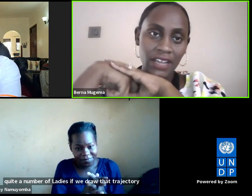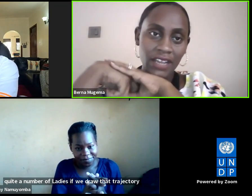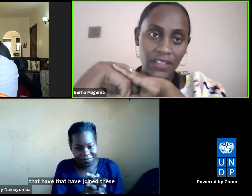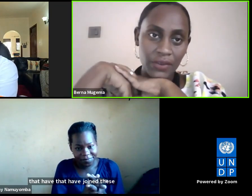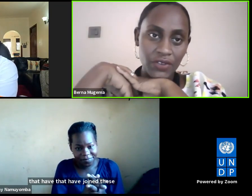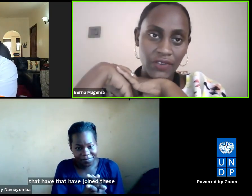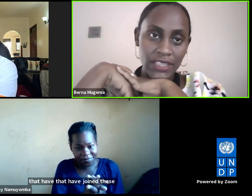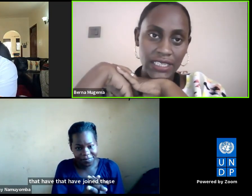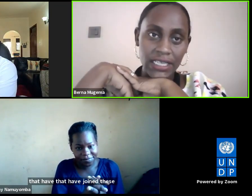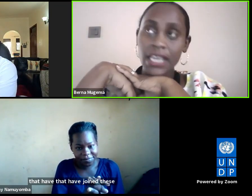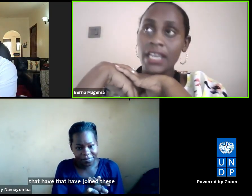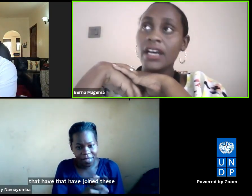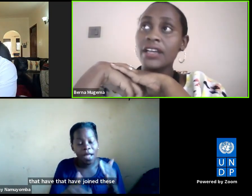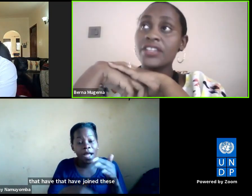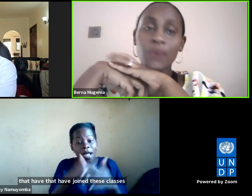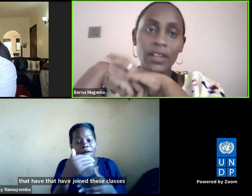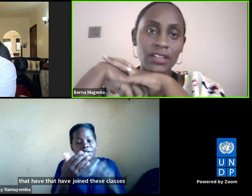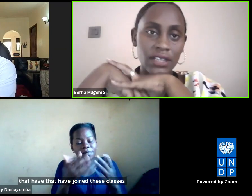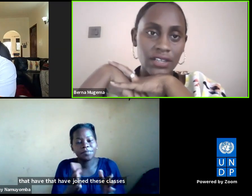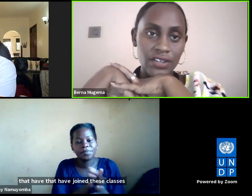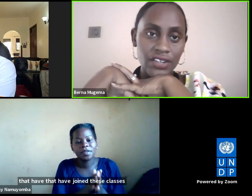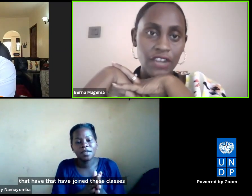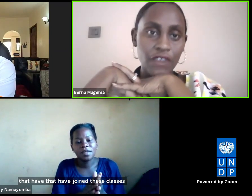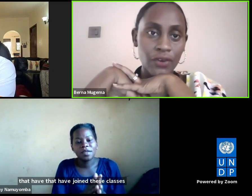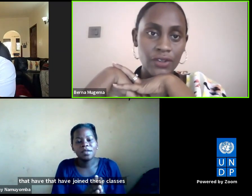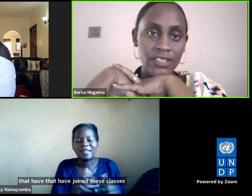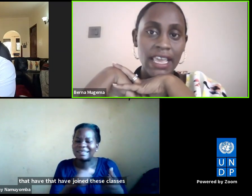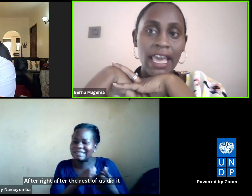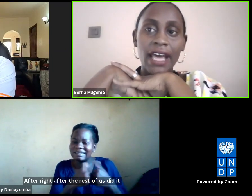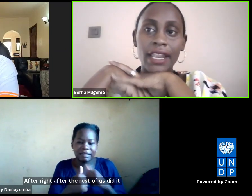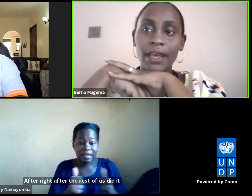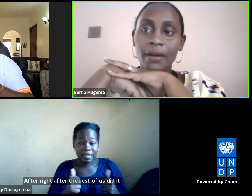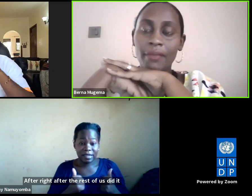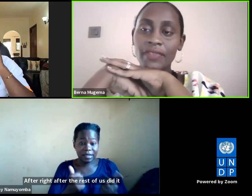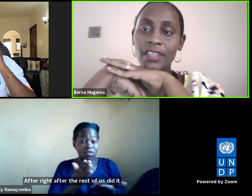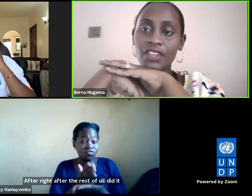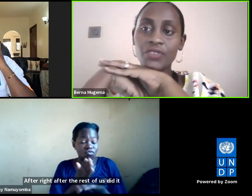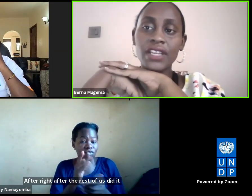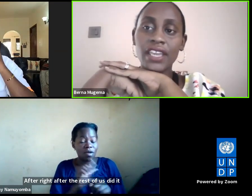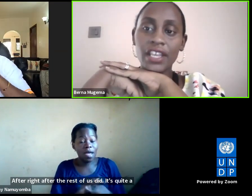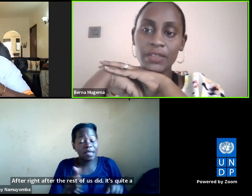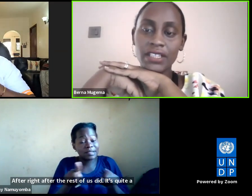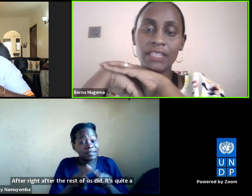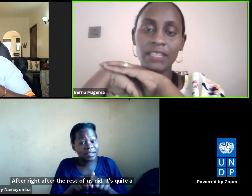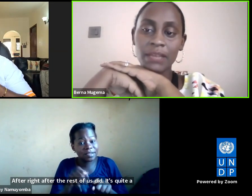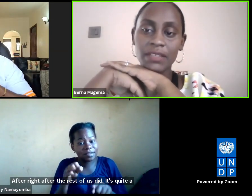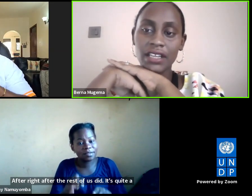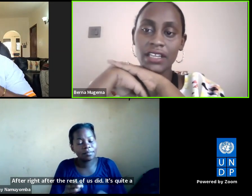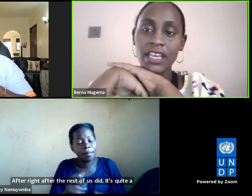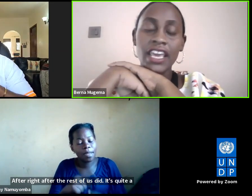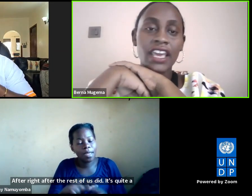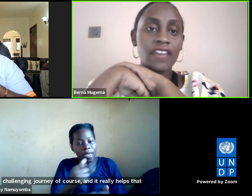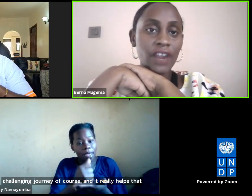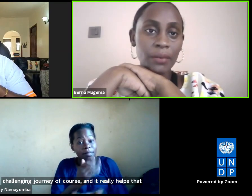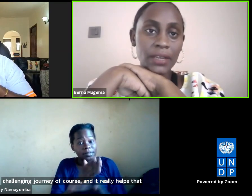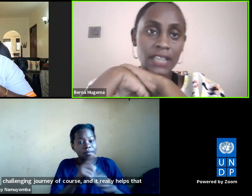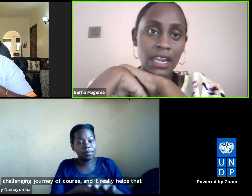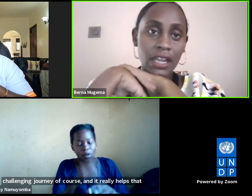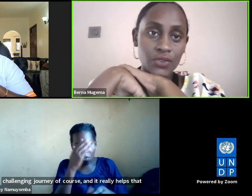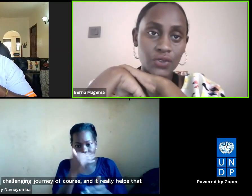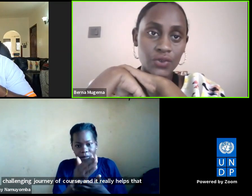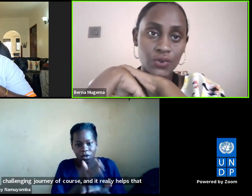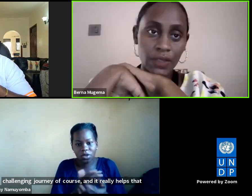right after the rest of us did. It's quite a challenging journey, of course, and it really helps that sometimes the